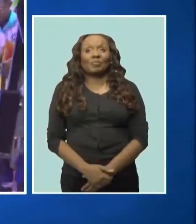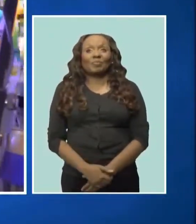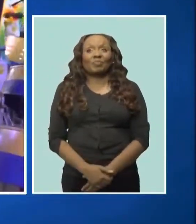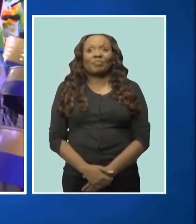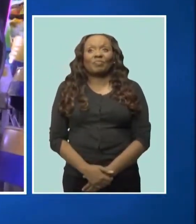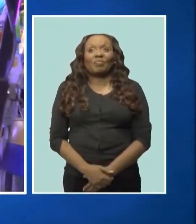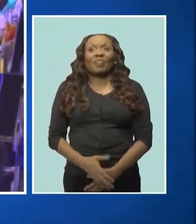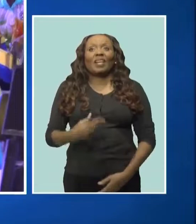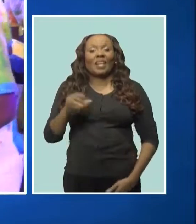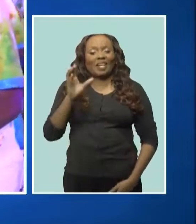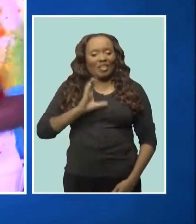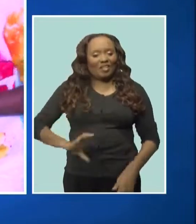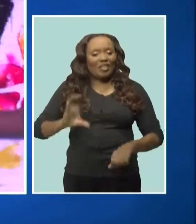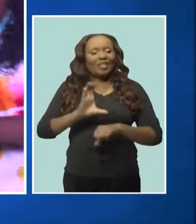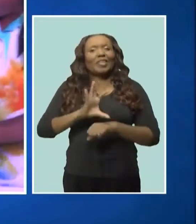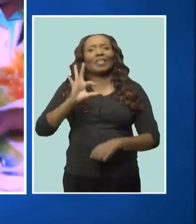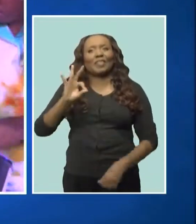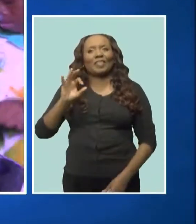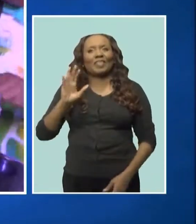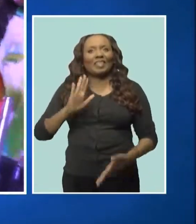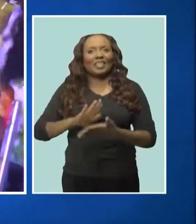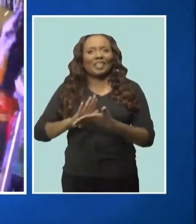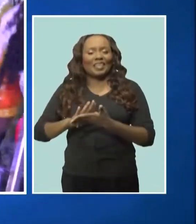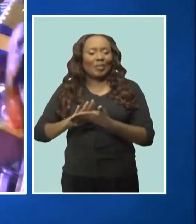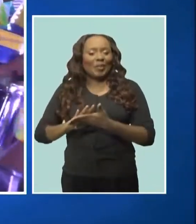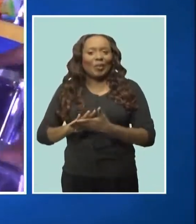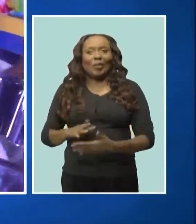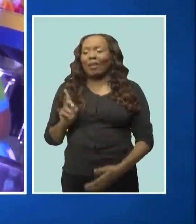and headliners Christchurch Foundation.